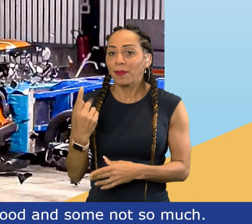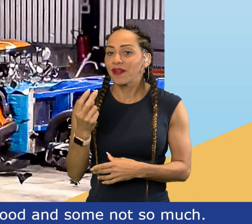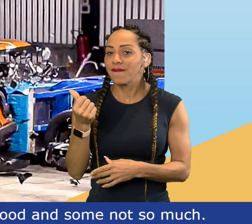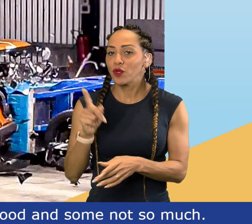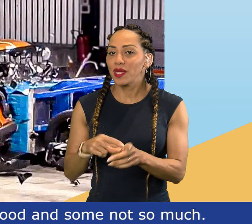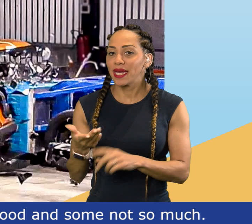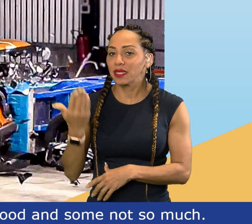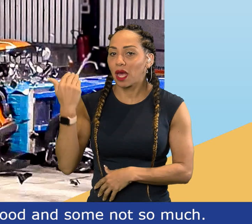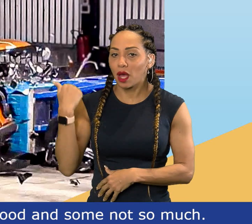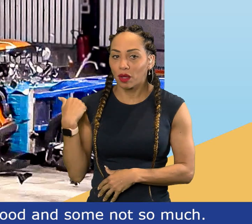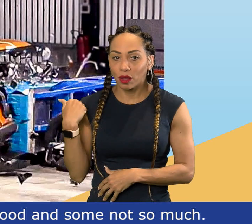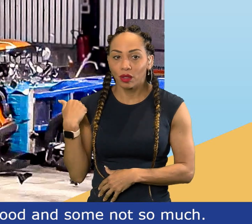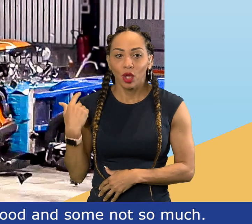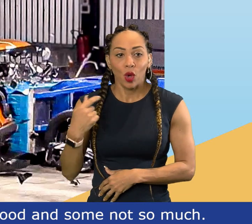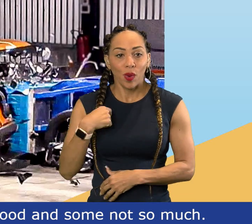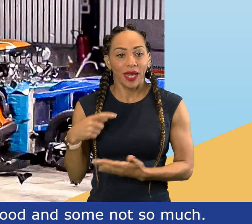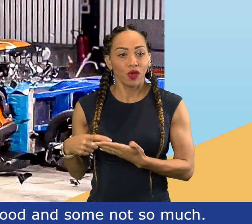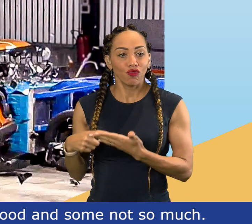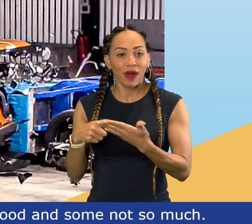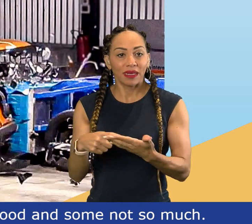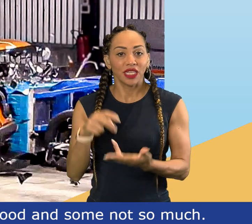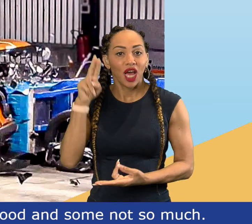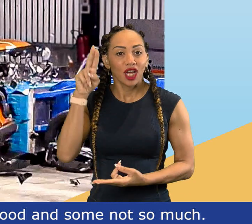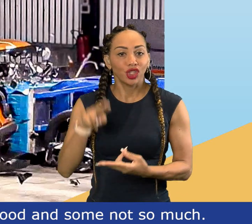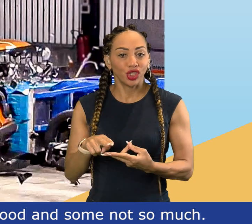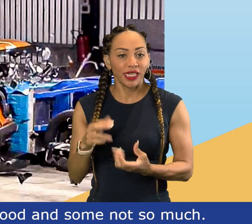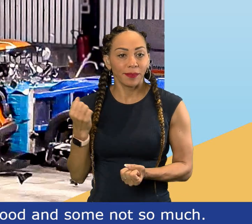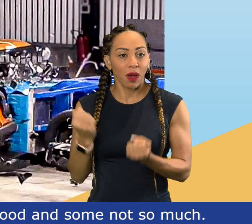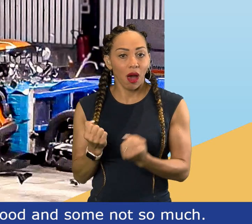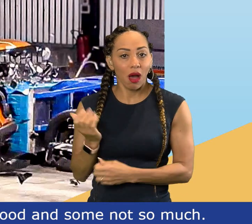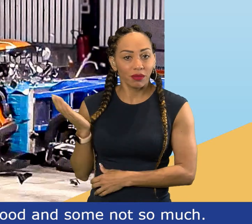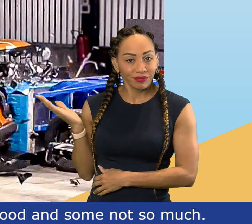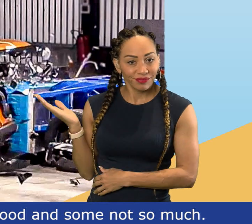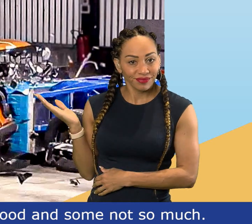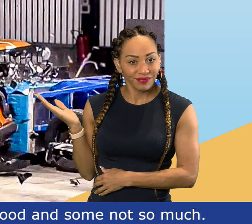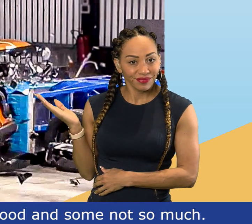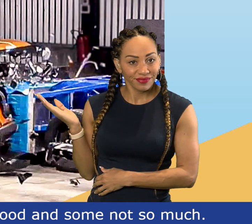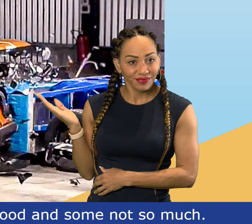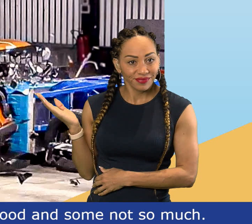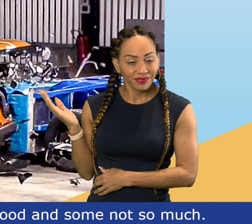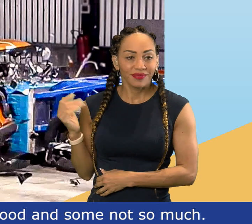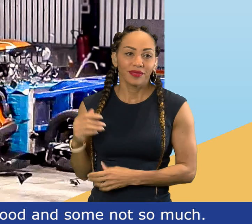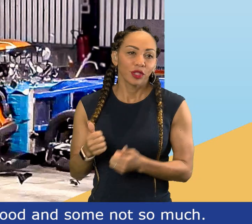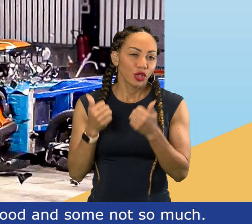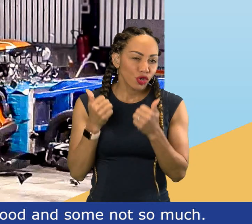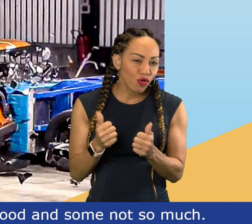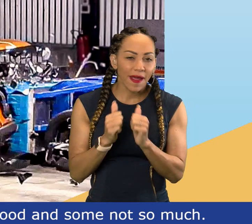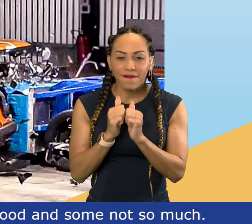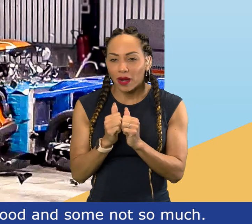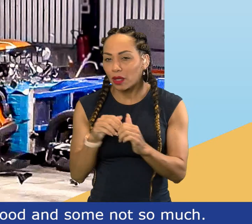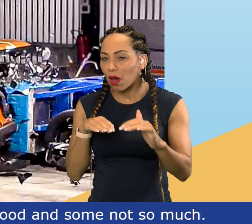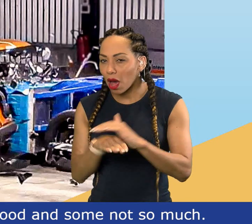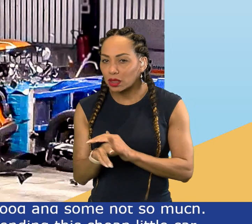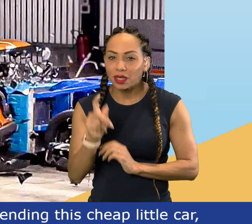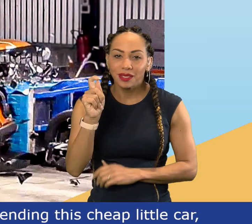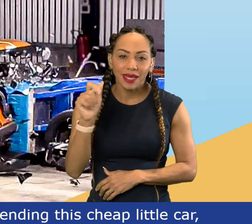called the Dacia Sandero. Very cheap little car, practical, comfortable, I say great value, less than £10,000, obviously in